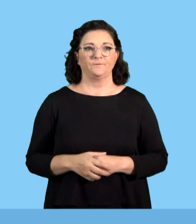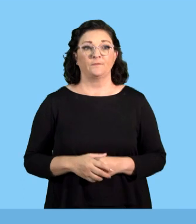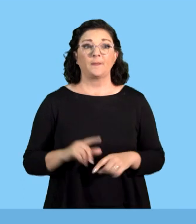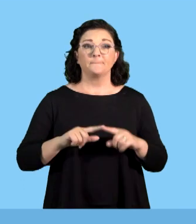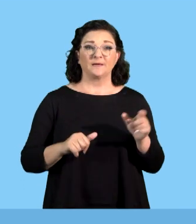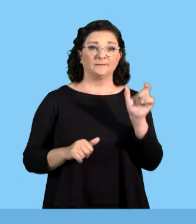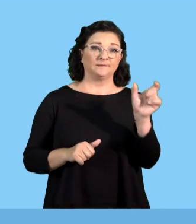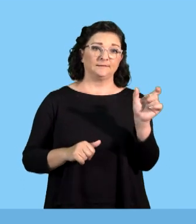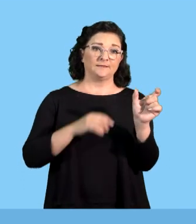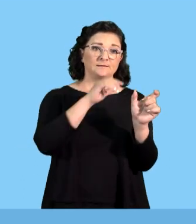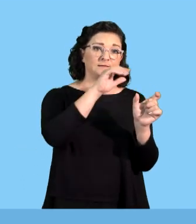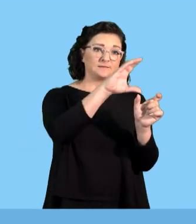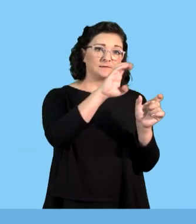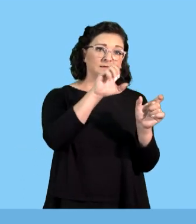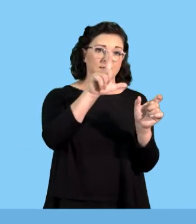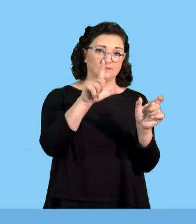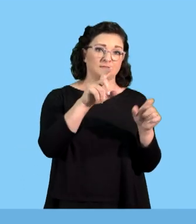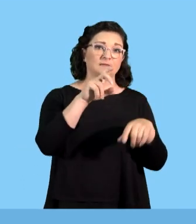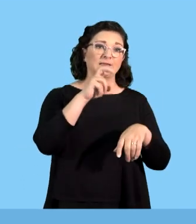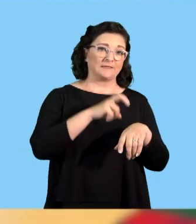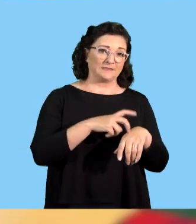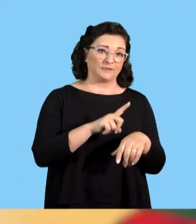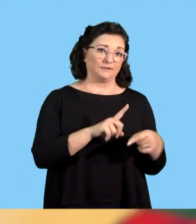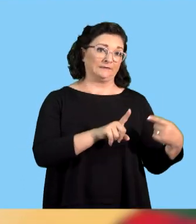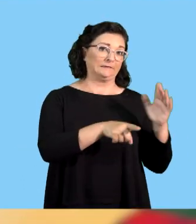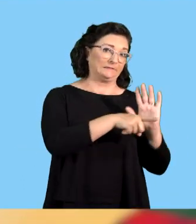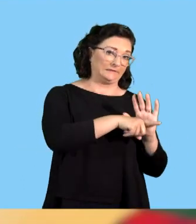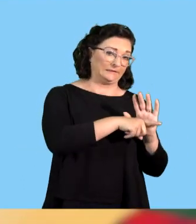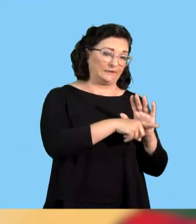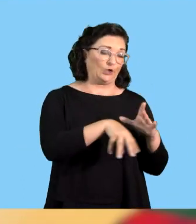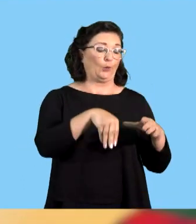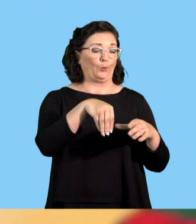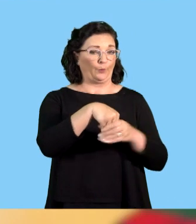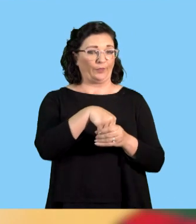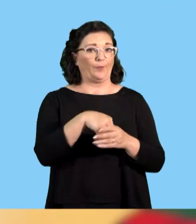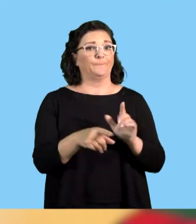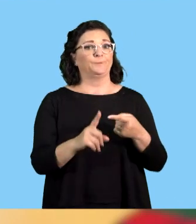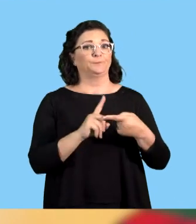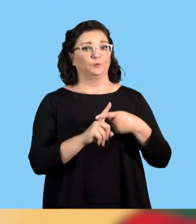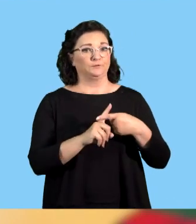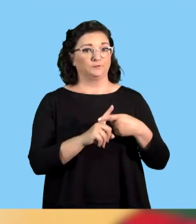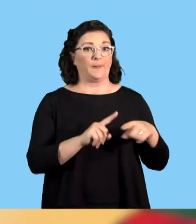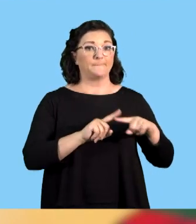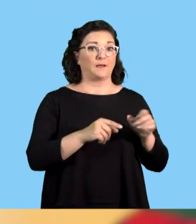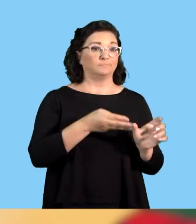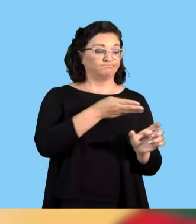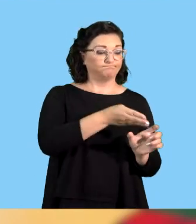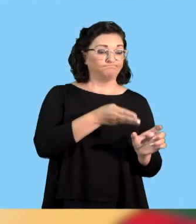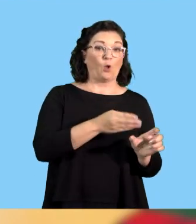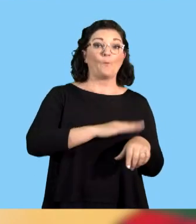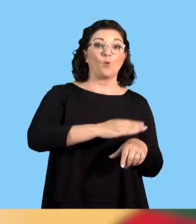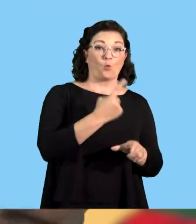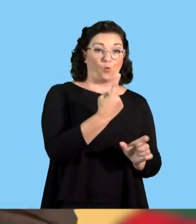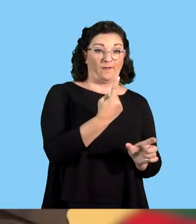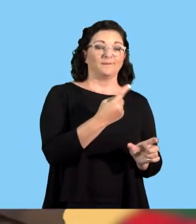that a cell must contain a negative terminal and a positive terminal. And if you have more than one cell, then that is going to be called a